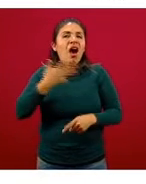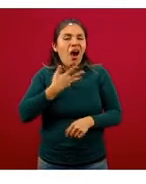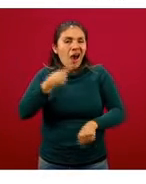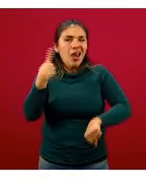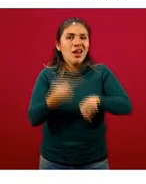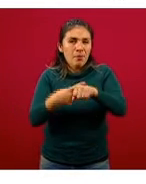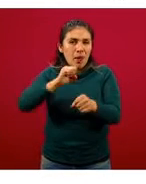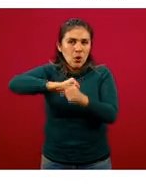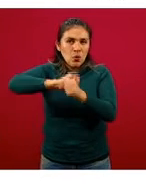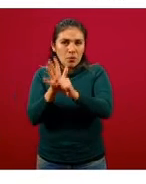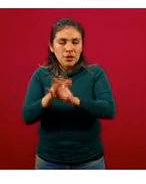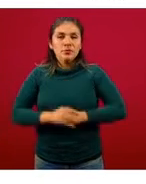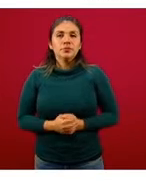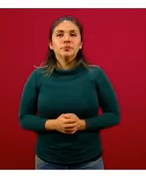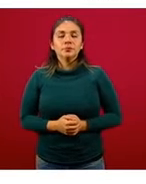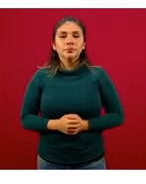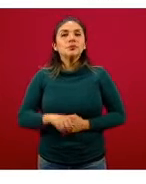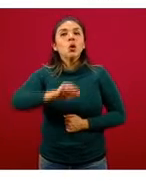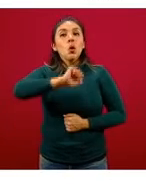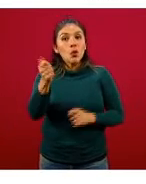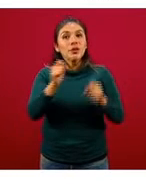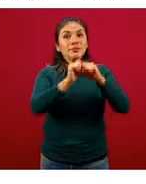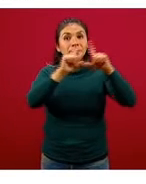number of active confirmed cases.